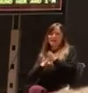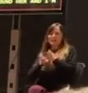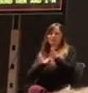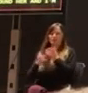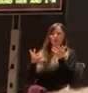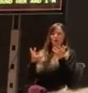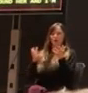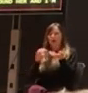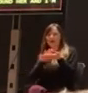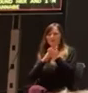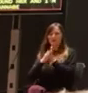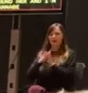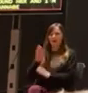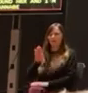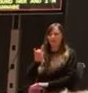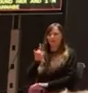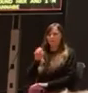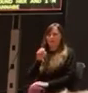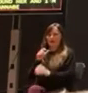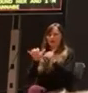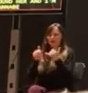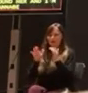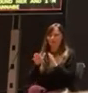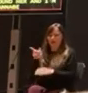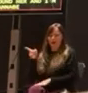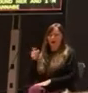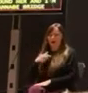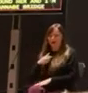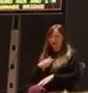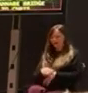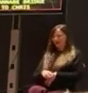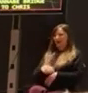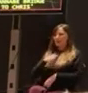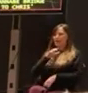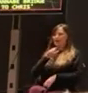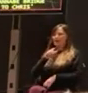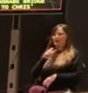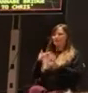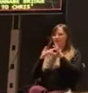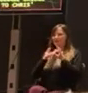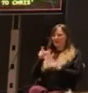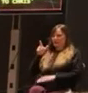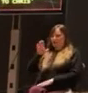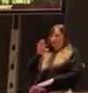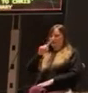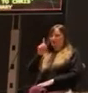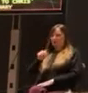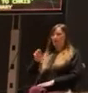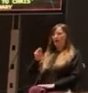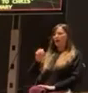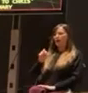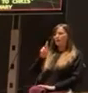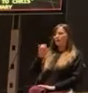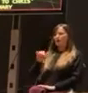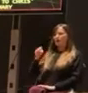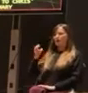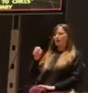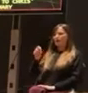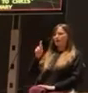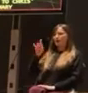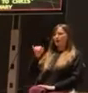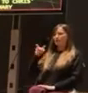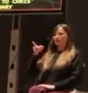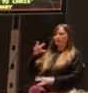player. But to Chris's question, Mary Henry belongs to several